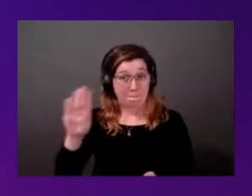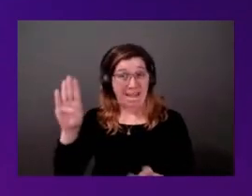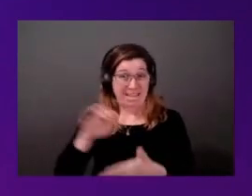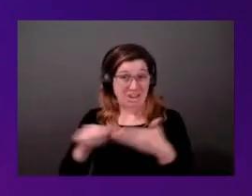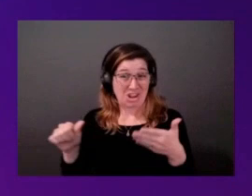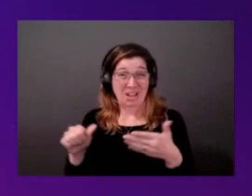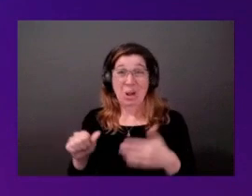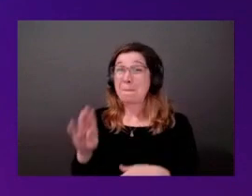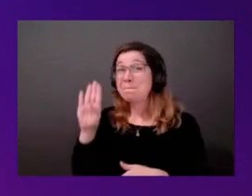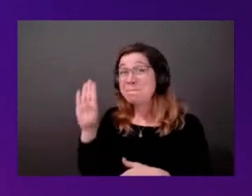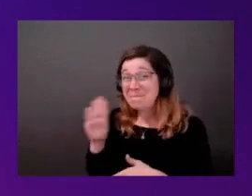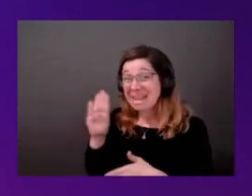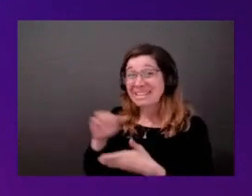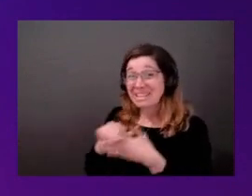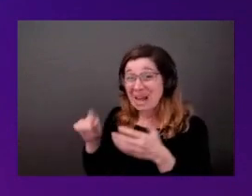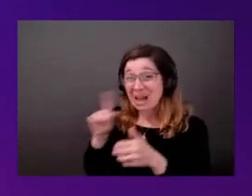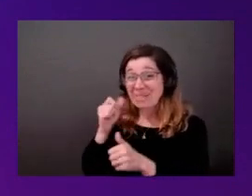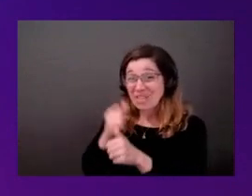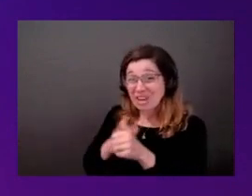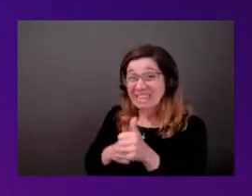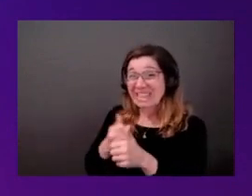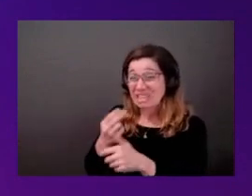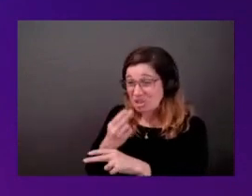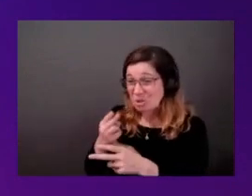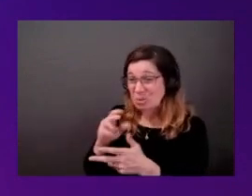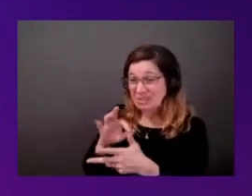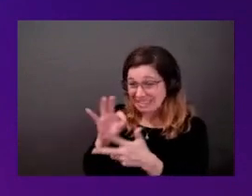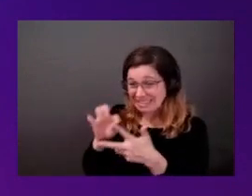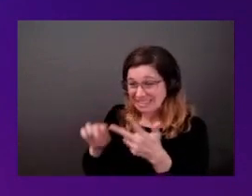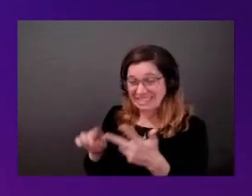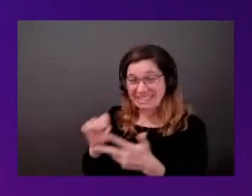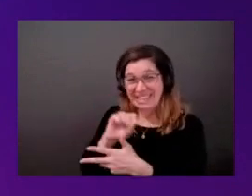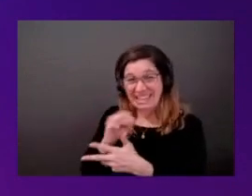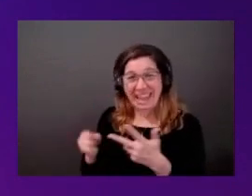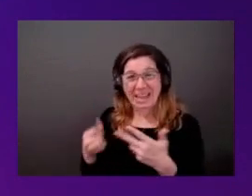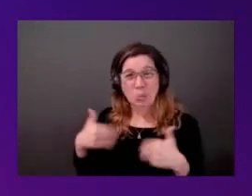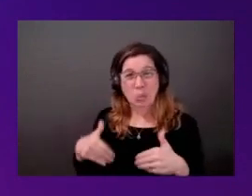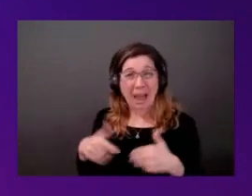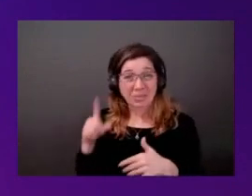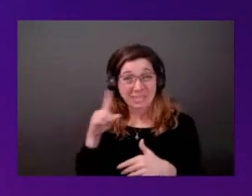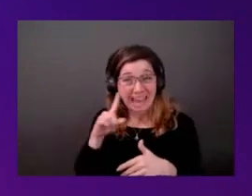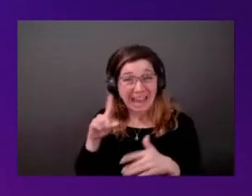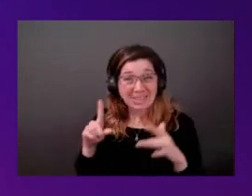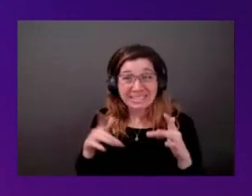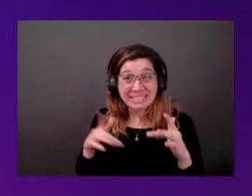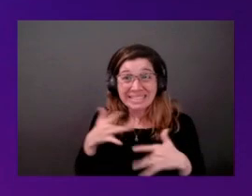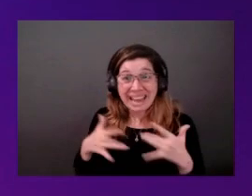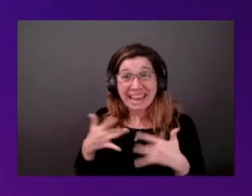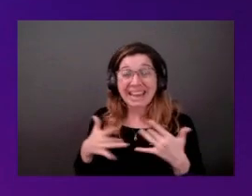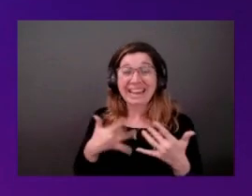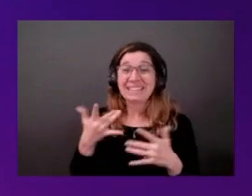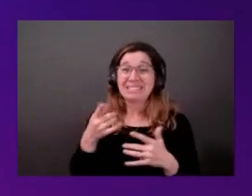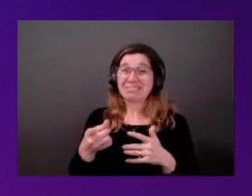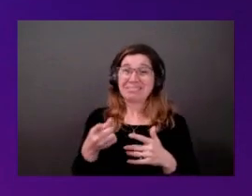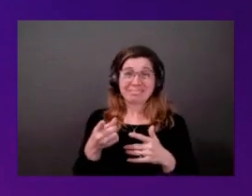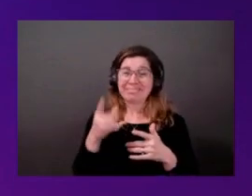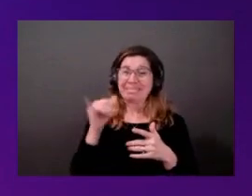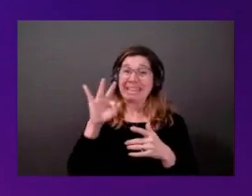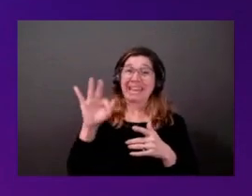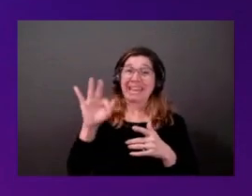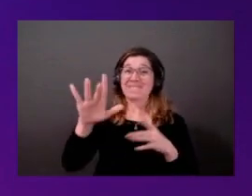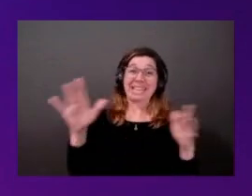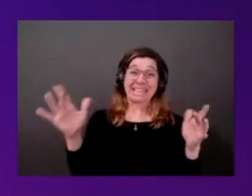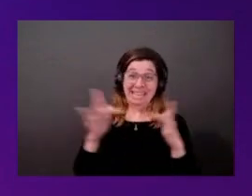these use cases sounds exciting, right? And especially bringing edge compute to where connectivity is limited and in rugged locations